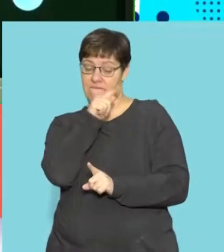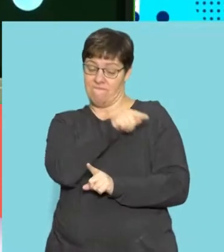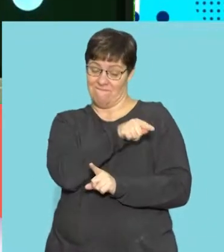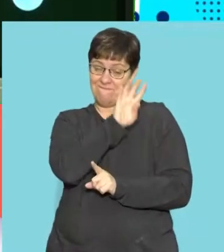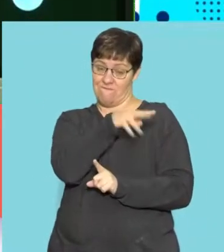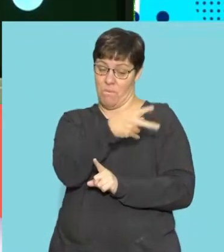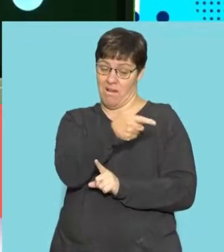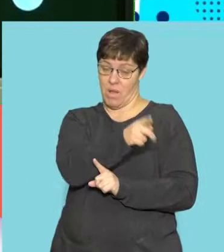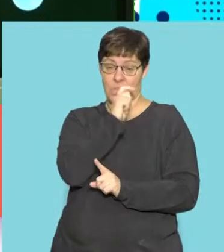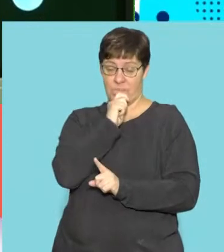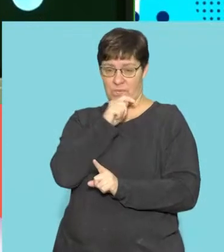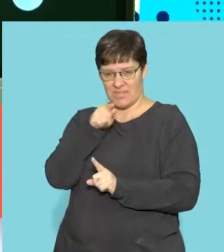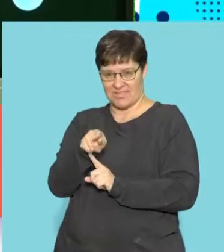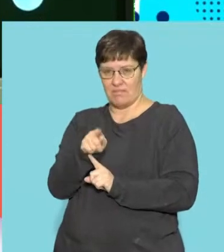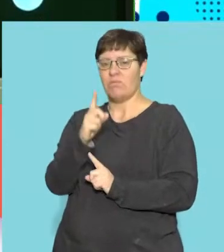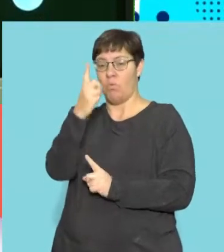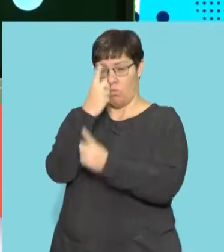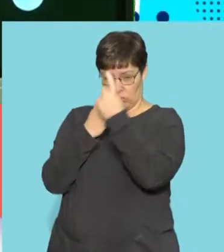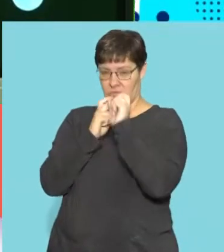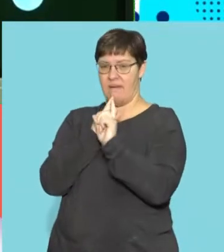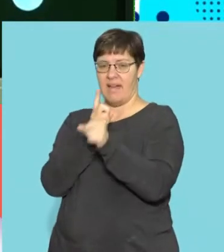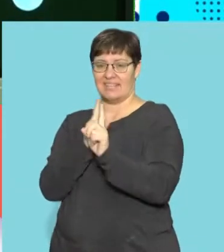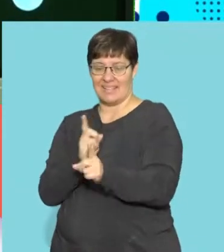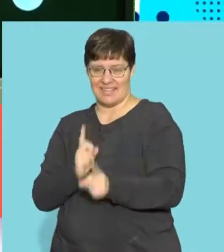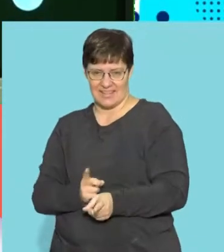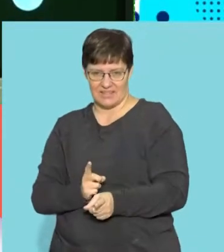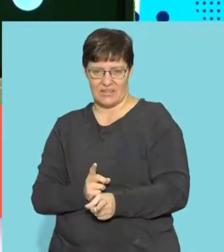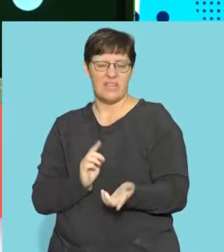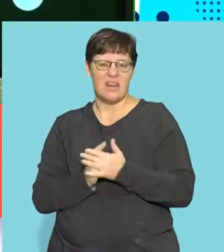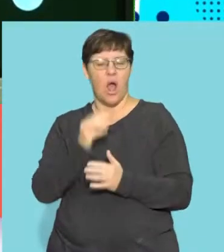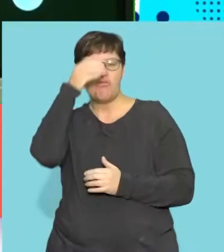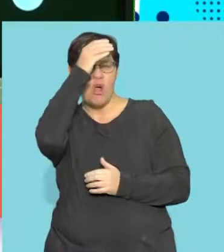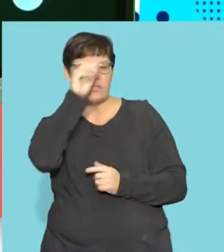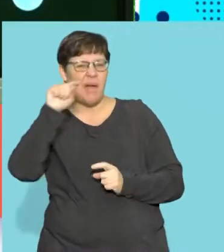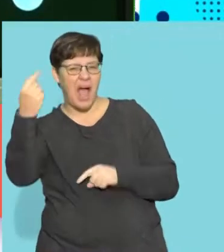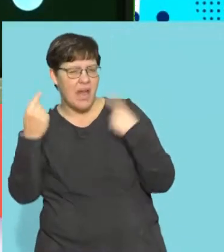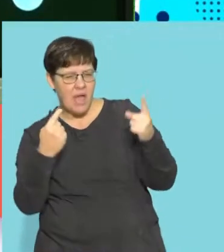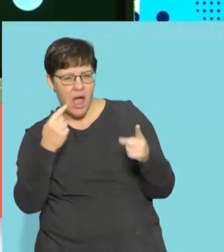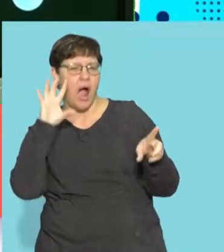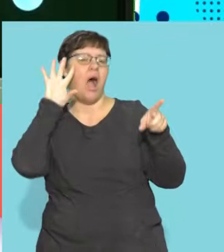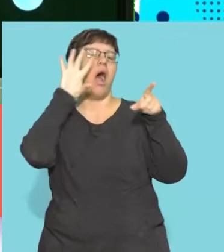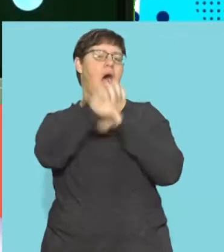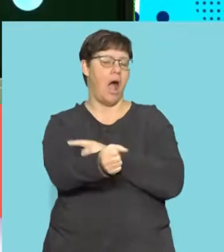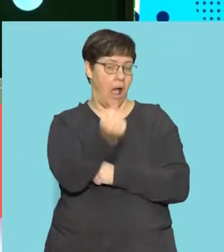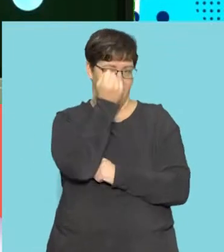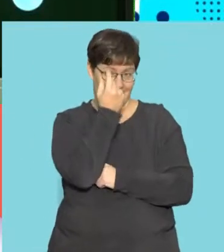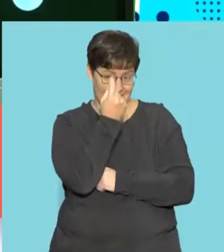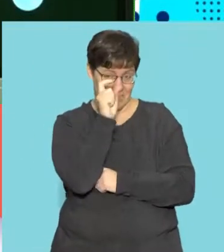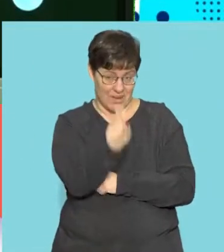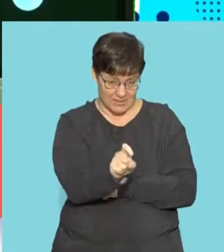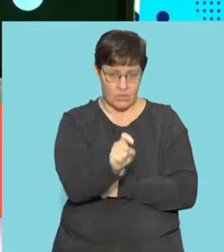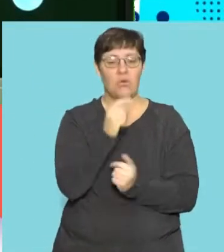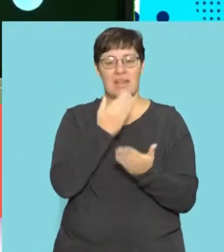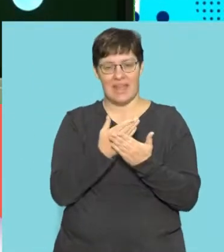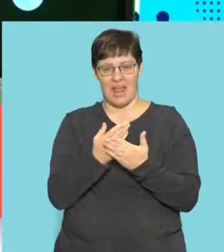few questions, and I will be throwing in some other concepts that you need to be familiar with in order to solve financial maths. So